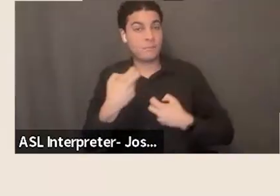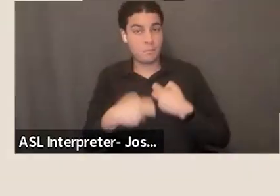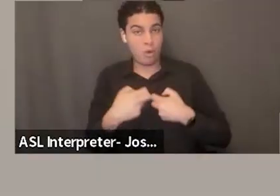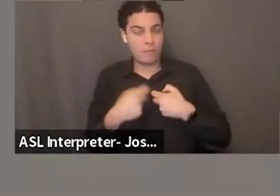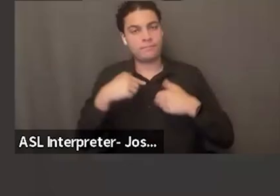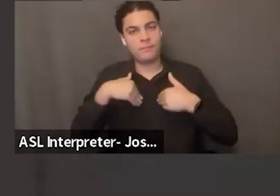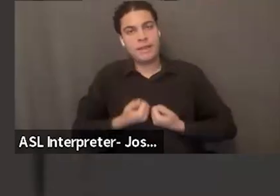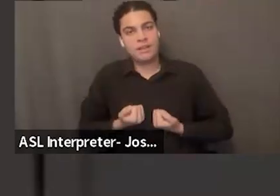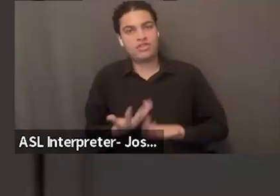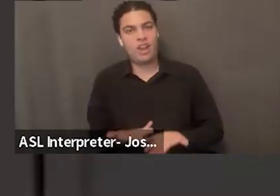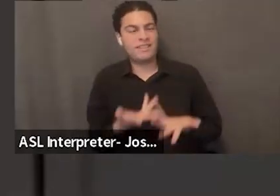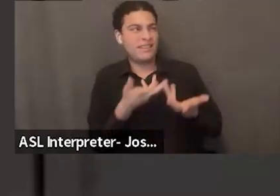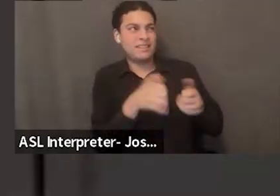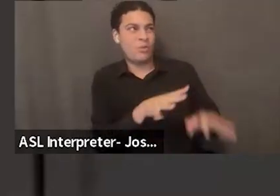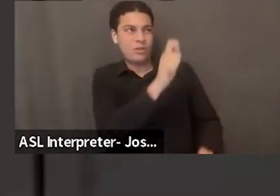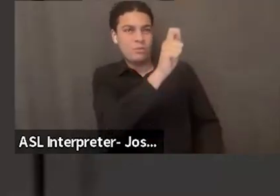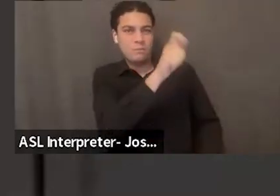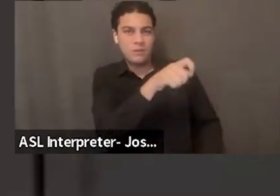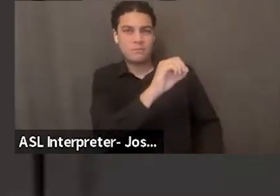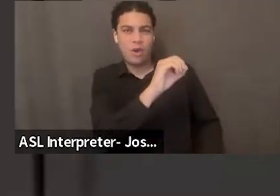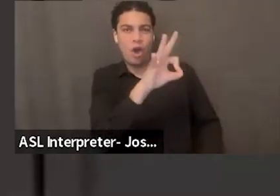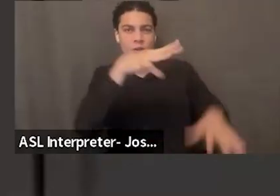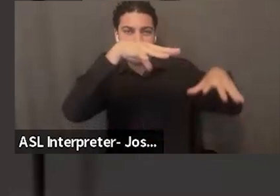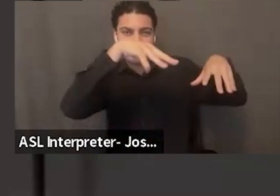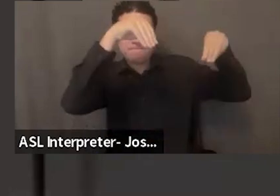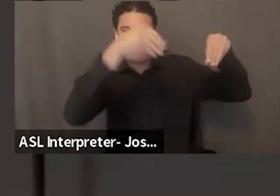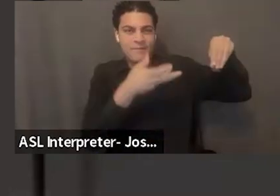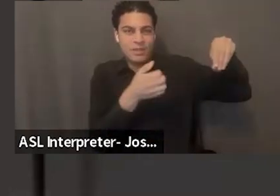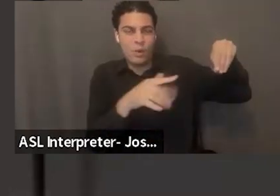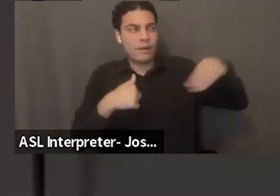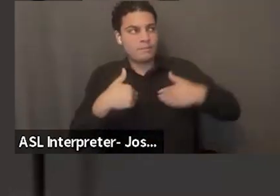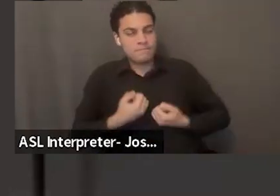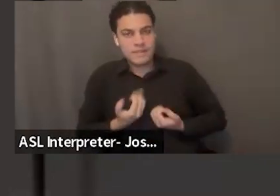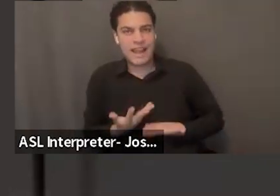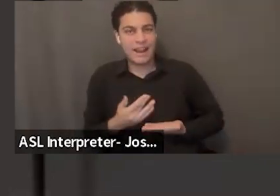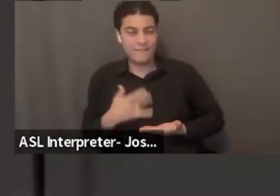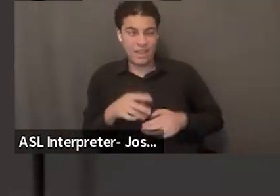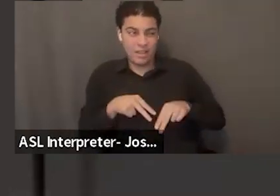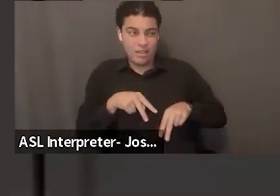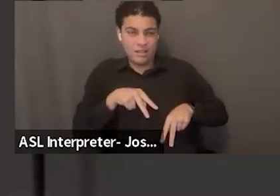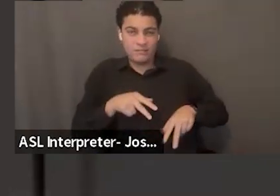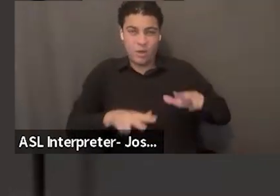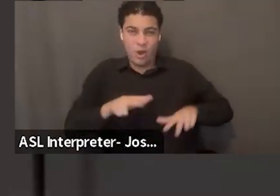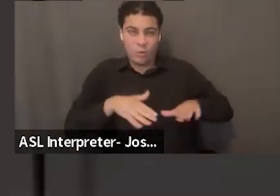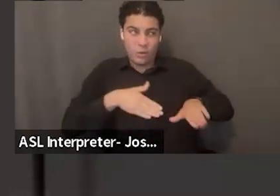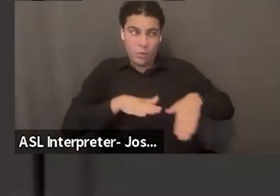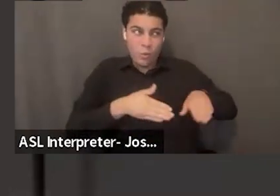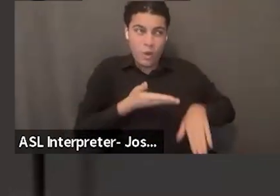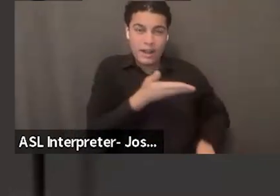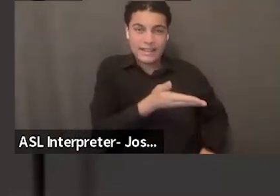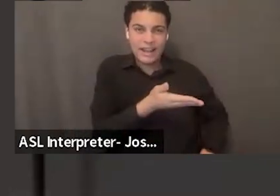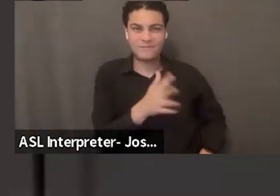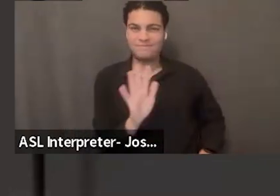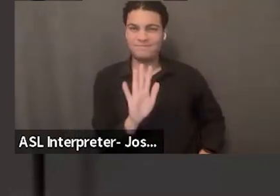versa. So I slept with the lights on the entire night and woke up in the morning thinking, if an engineer like